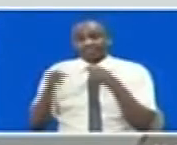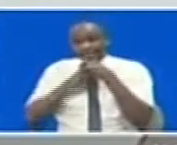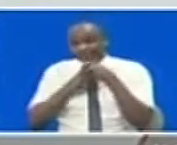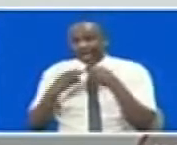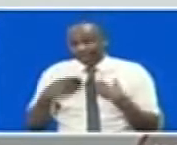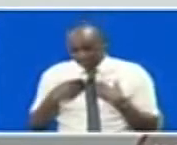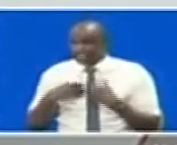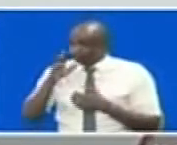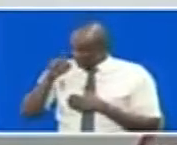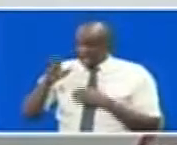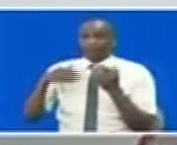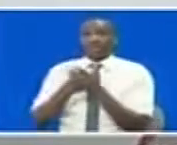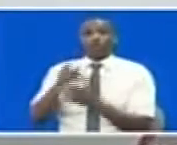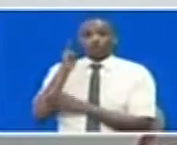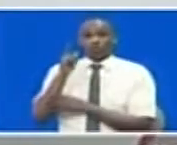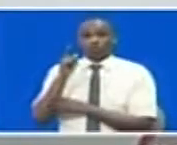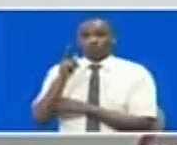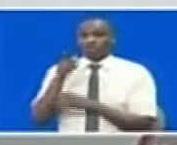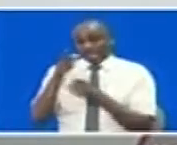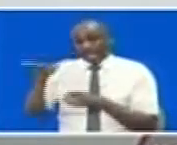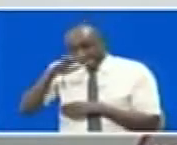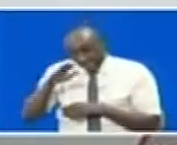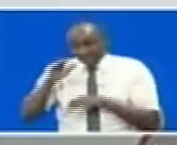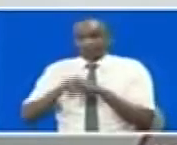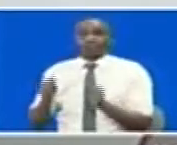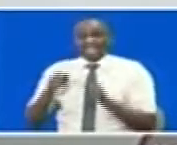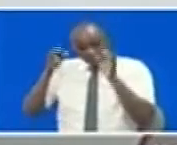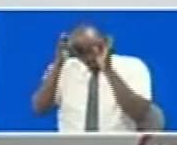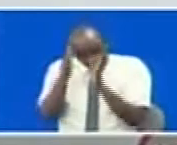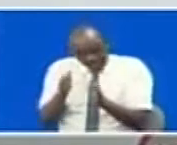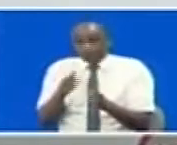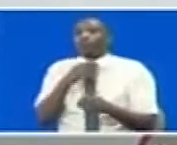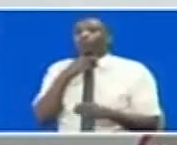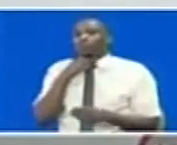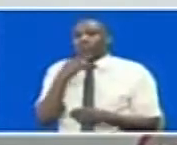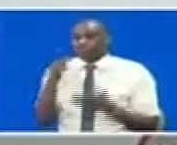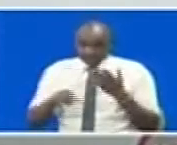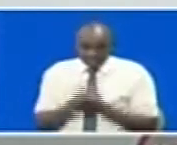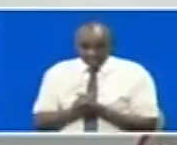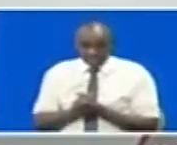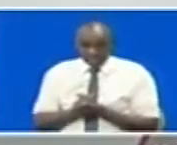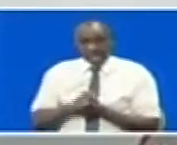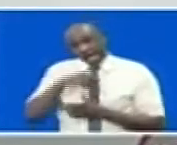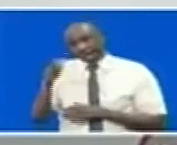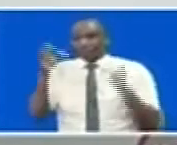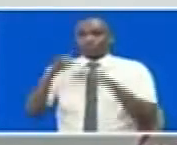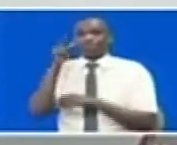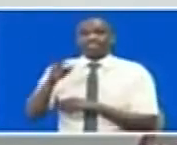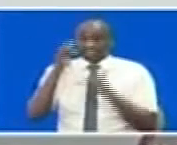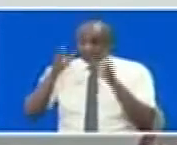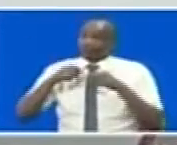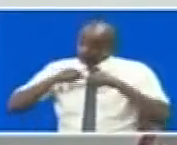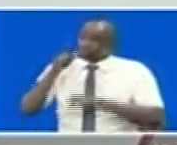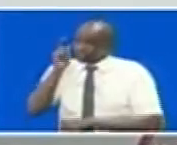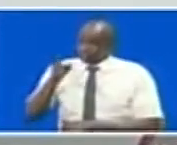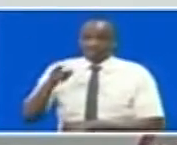things where we apply the law in a manner that is favorable. If somebody issues an utterance and says, a certain ethnic group, if you carry on